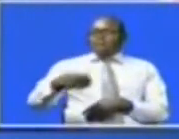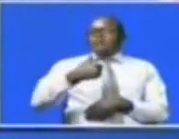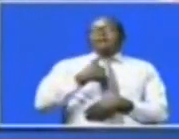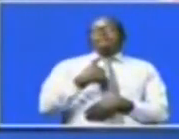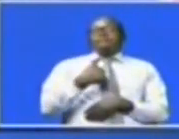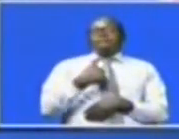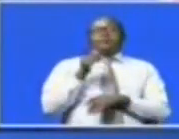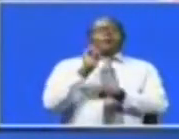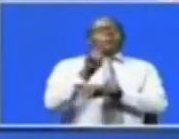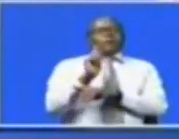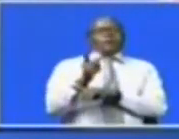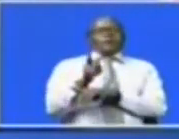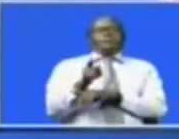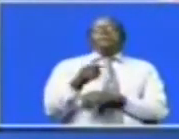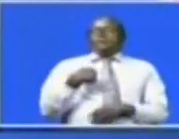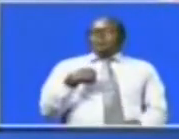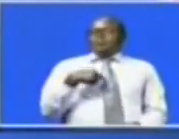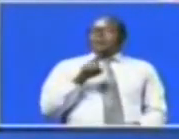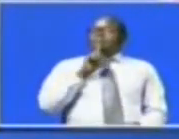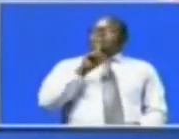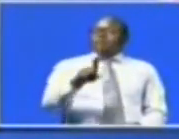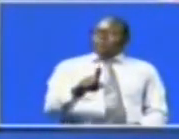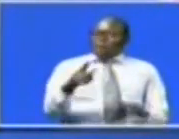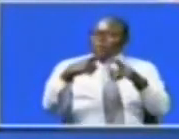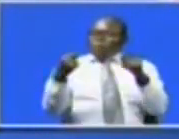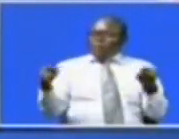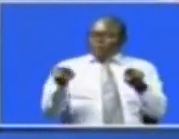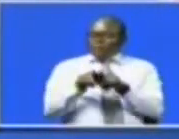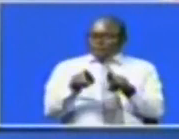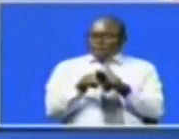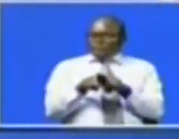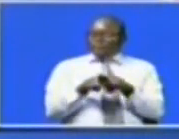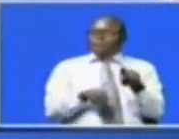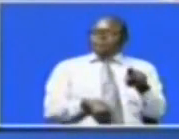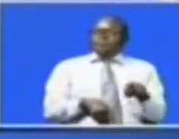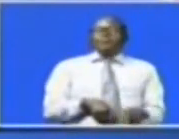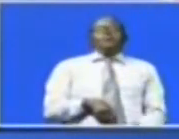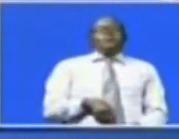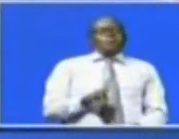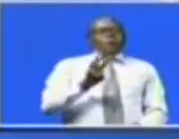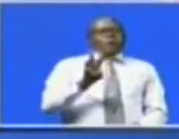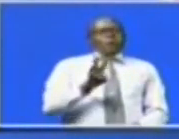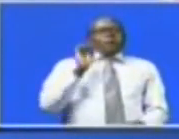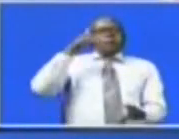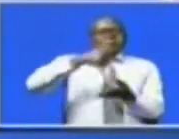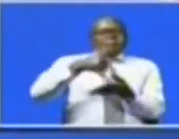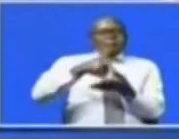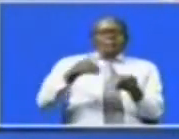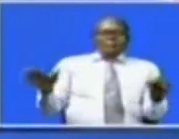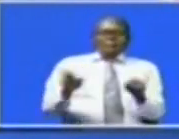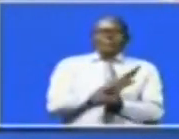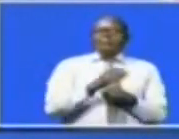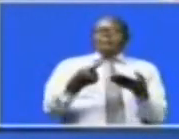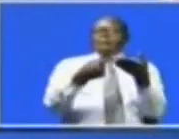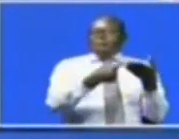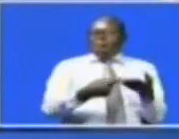of caution. I am sure sentiments like that of Mr. Werunga will be taken into full